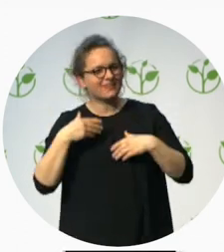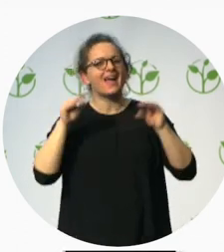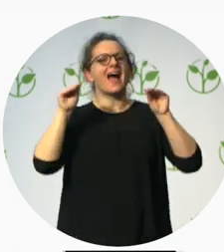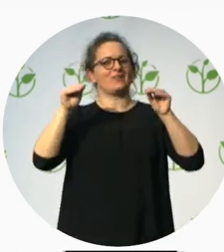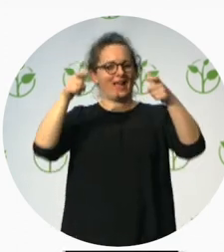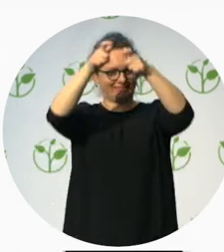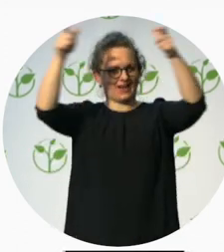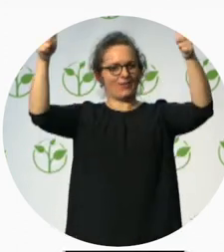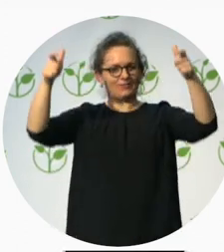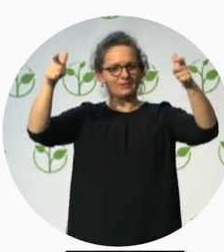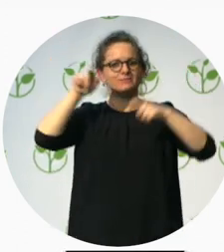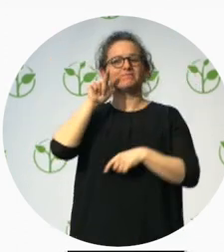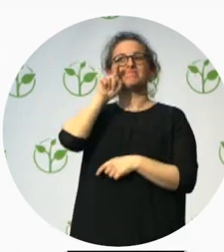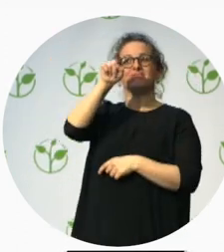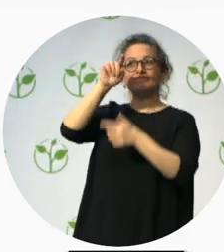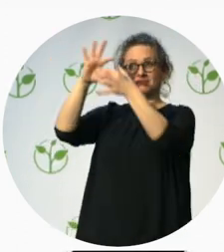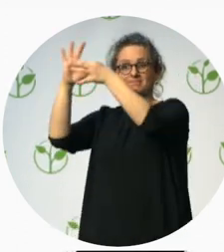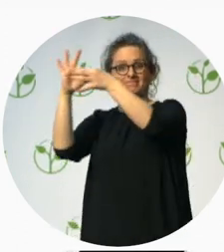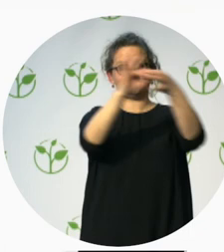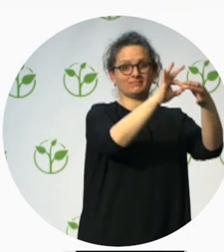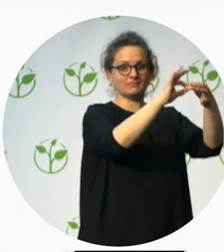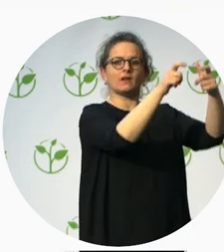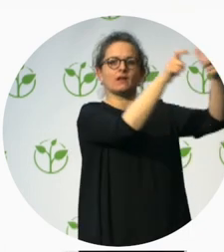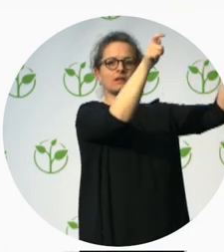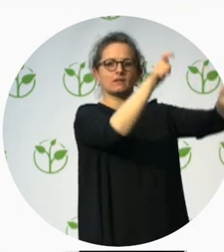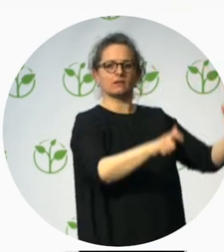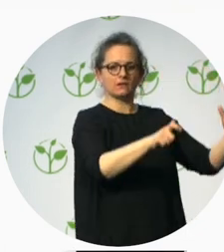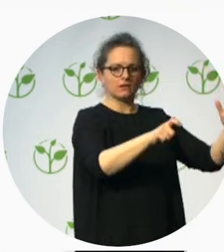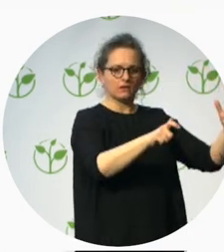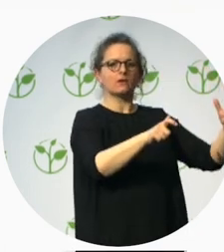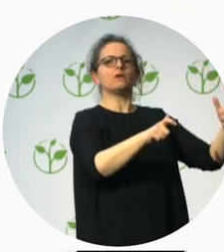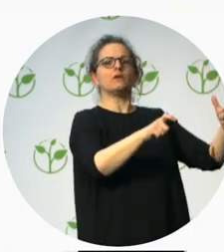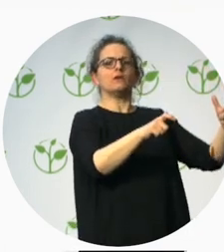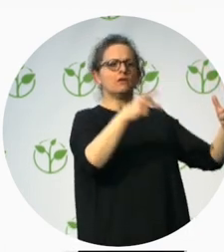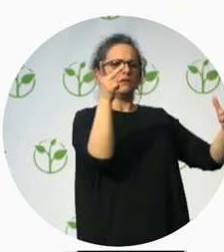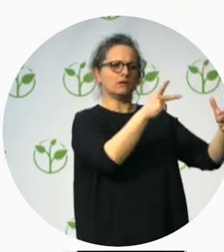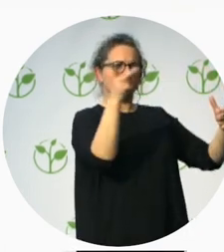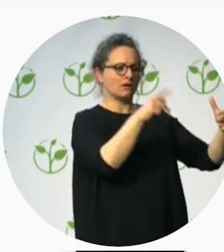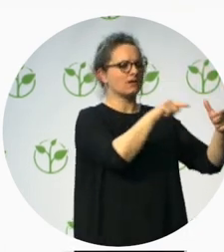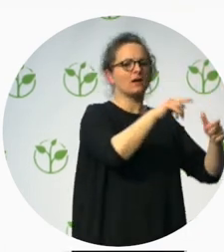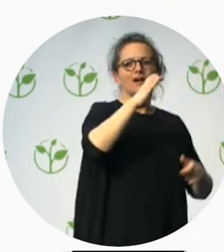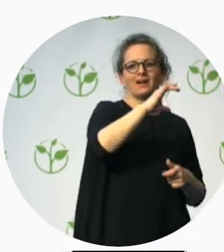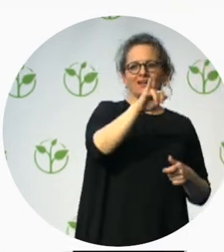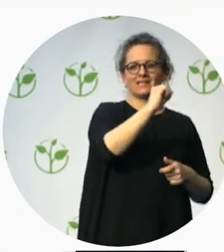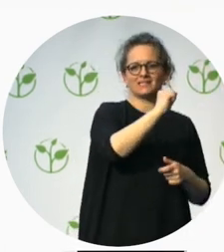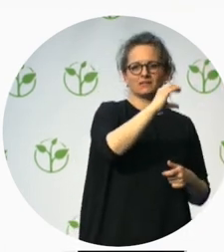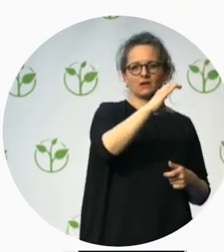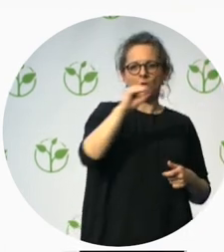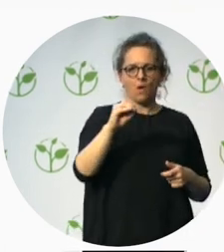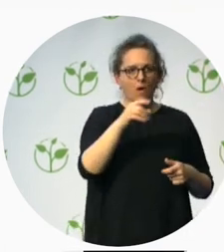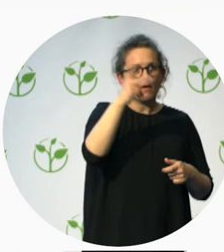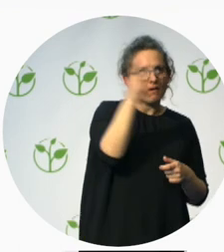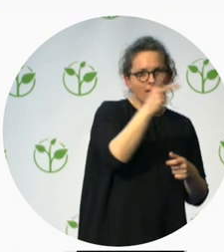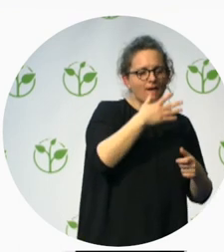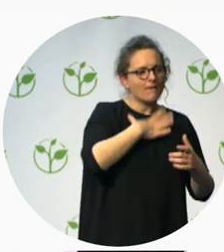academies throughout the world, we jointly render the curriculum accessible for persons with